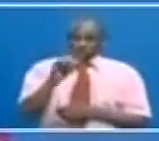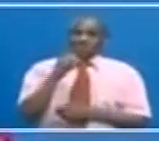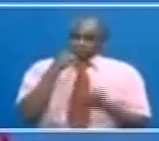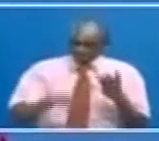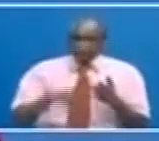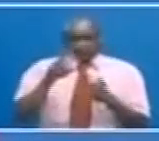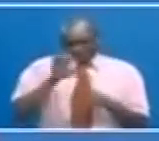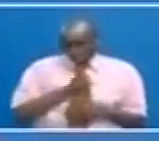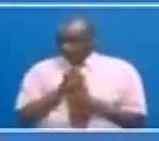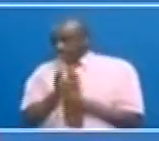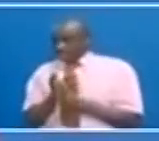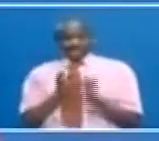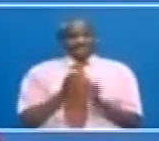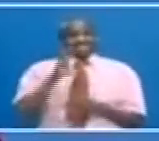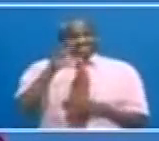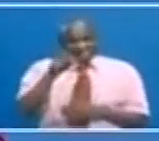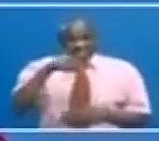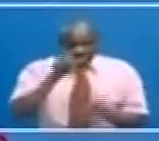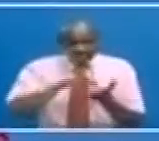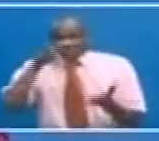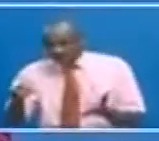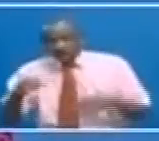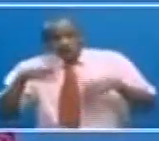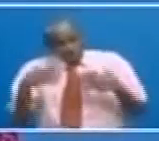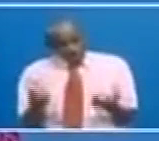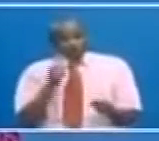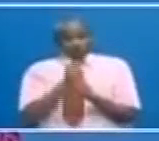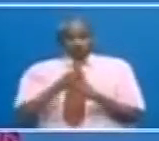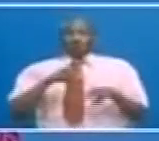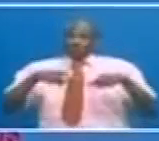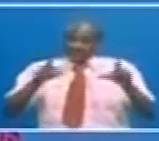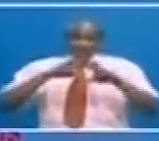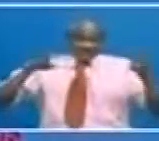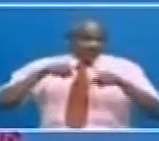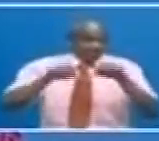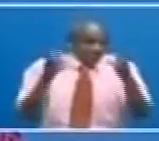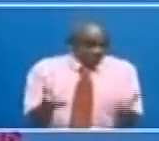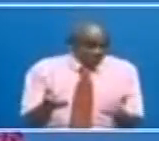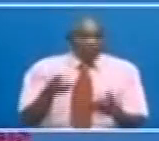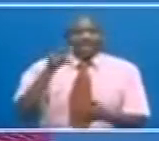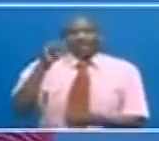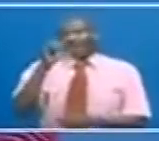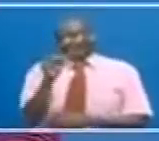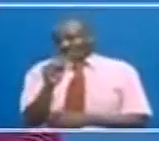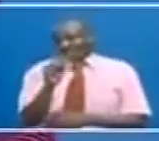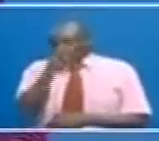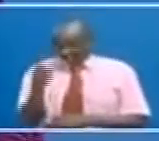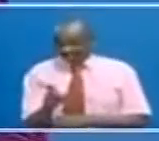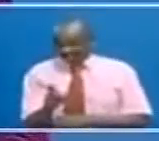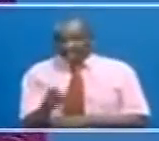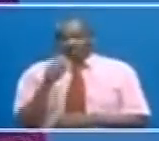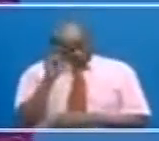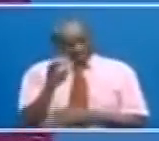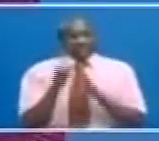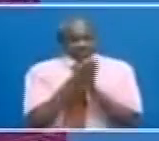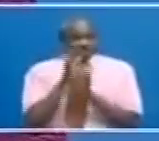in the middle should CS Anne Waiguru step aside to allow investigations on the NY's stolen millions. Let's take a look at